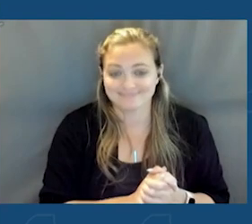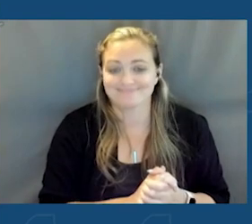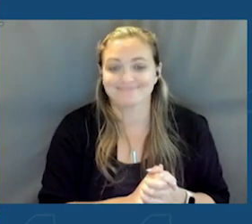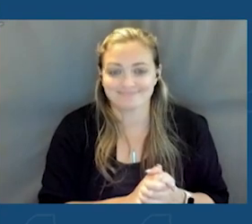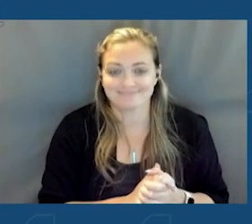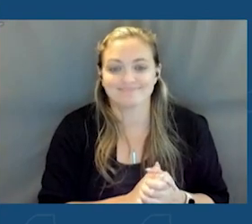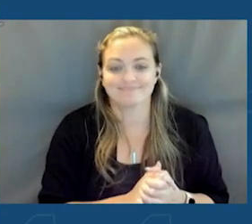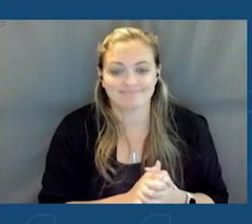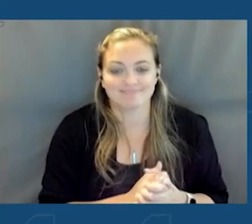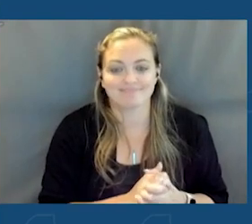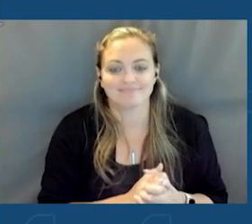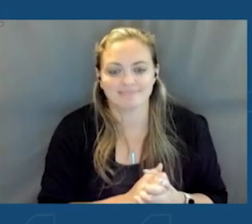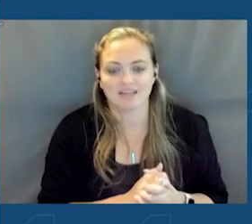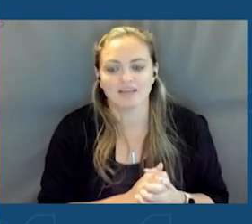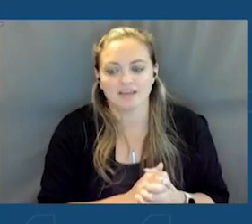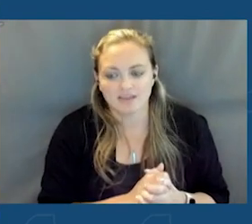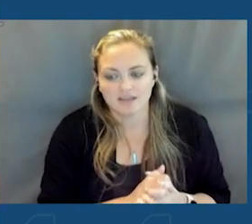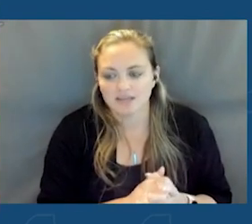We're